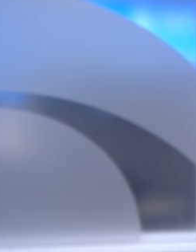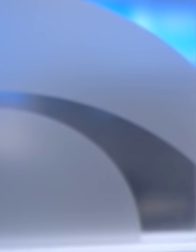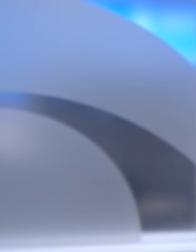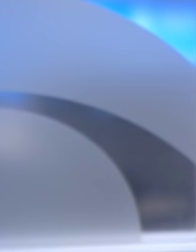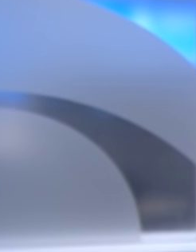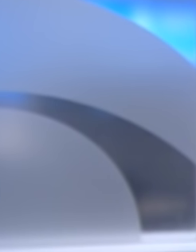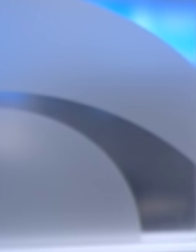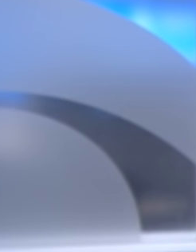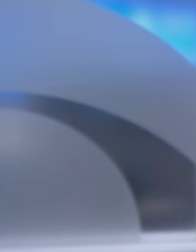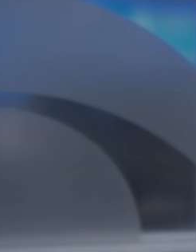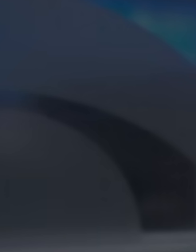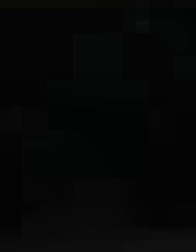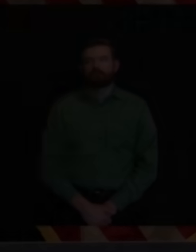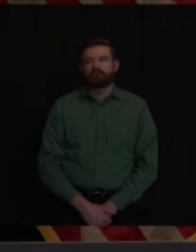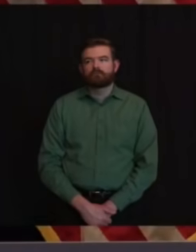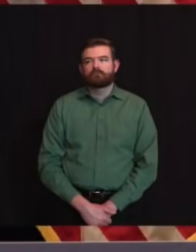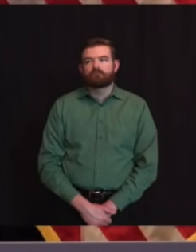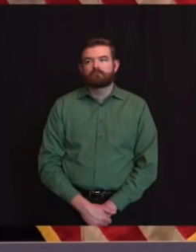Let's listen in.